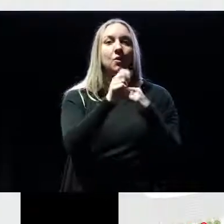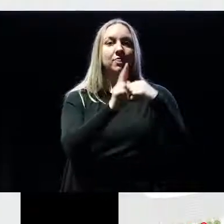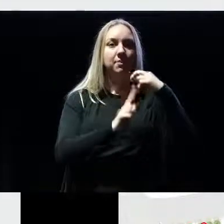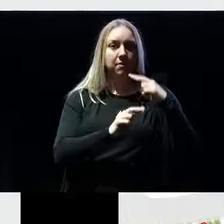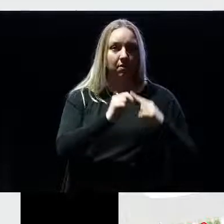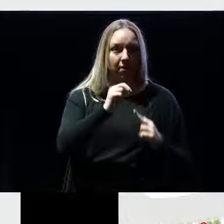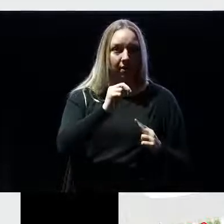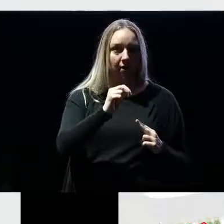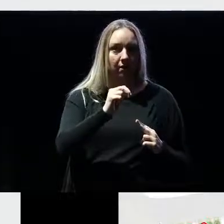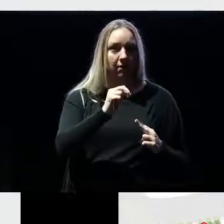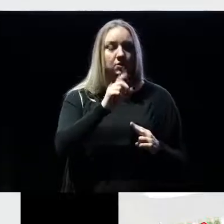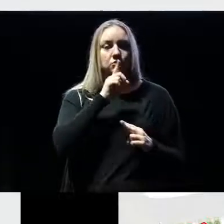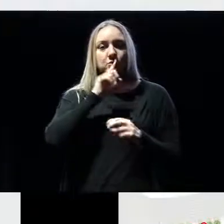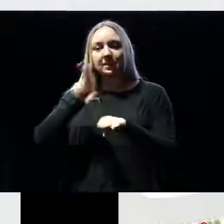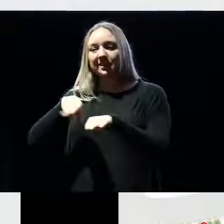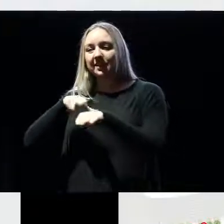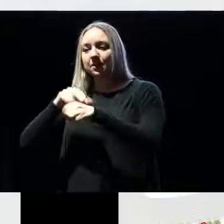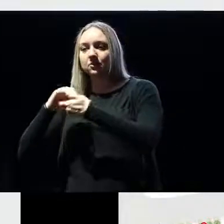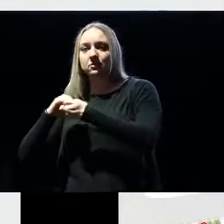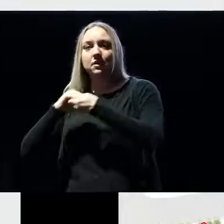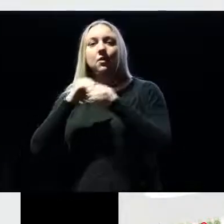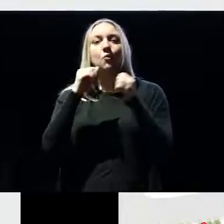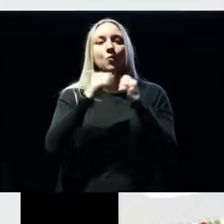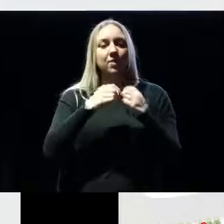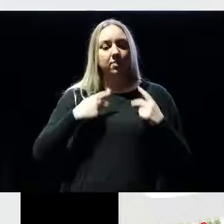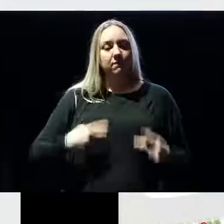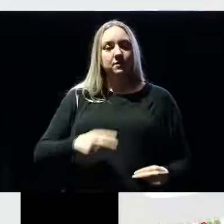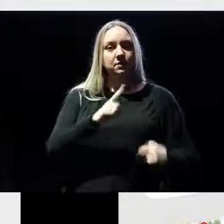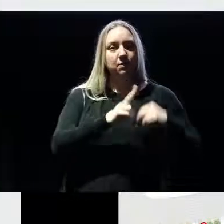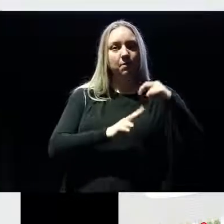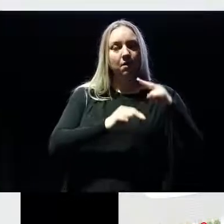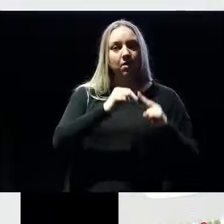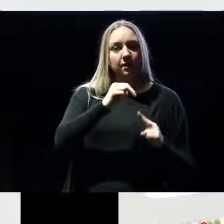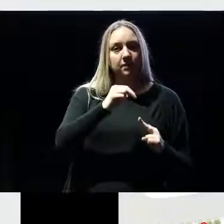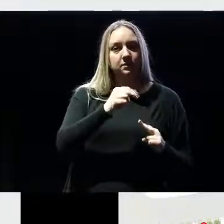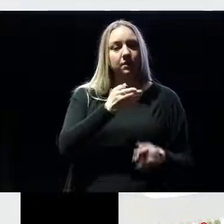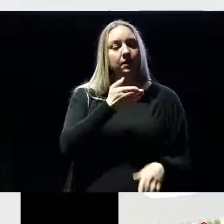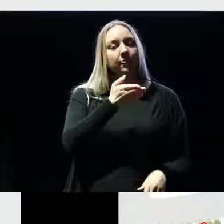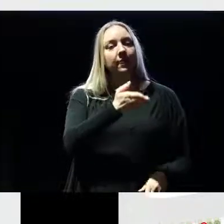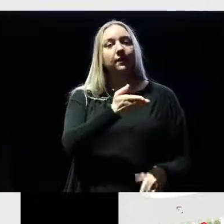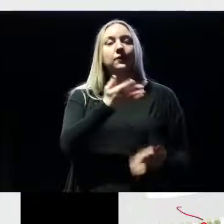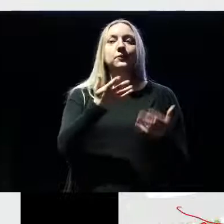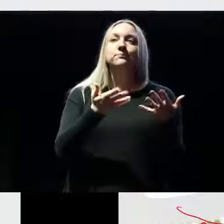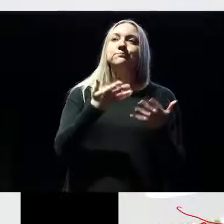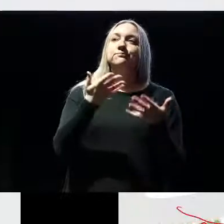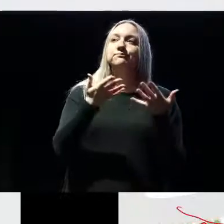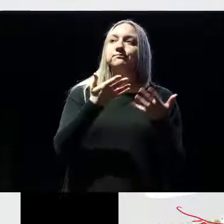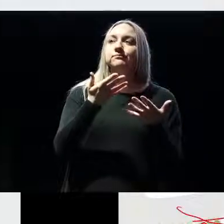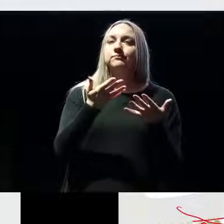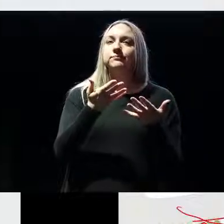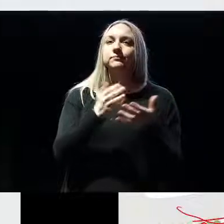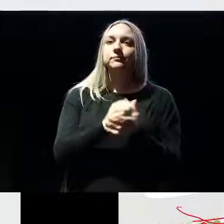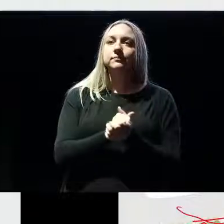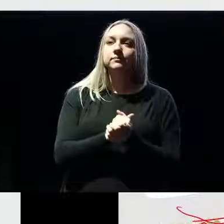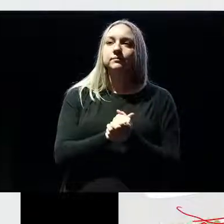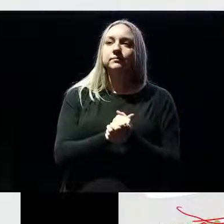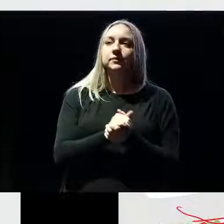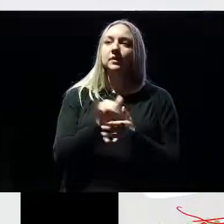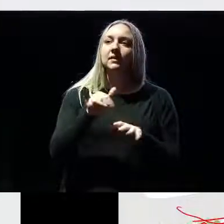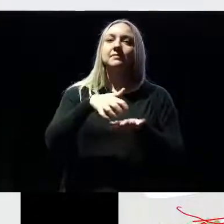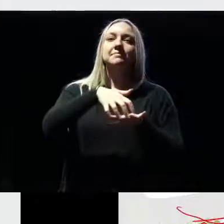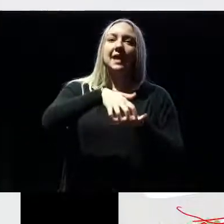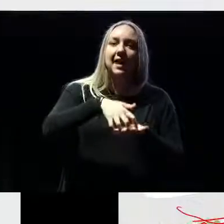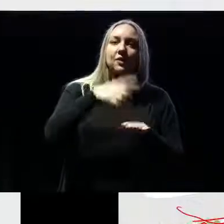buildings, in a sense, sit in this in-between of anchoring the street,